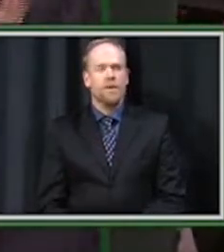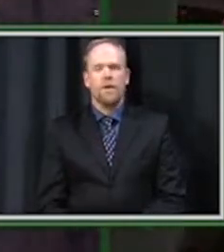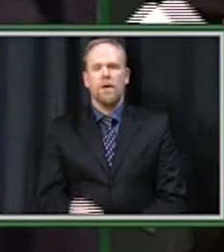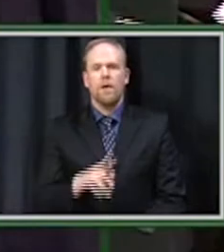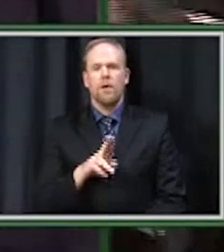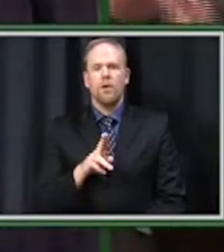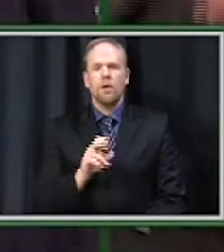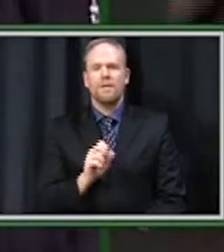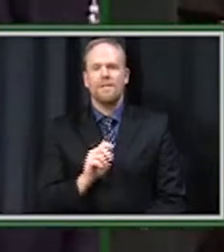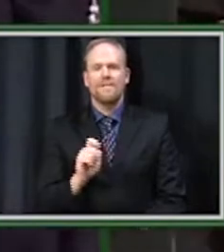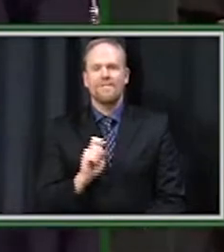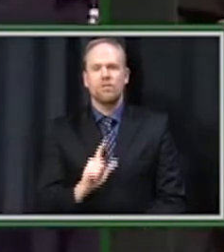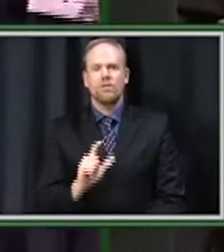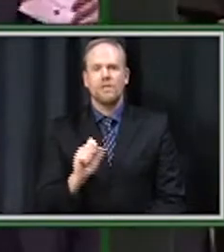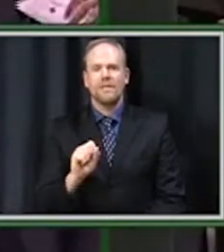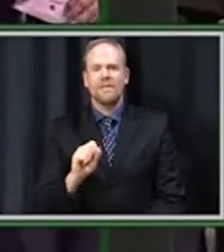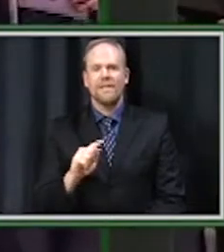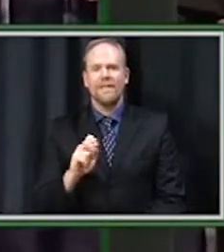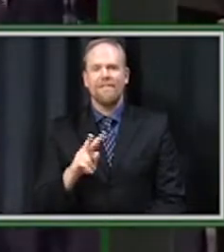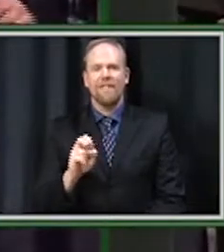Russell Stephen Dow.